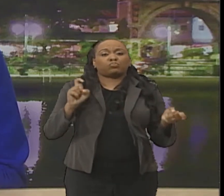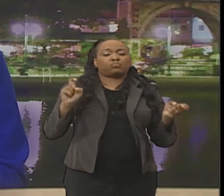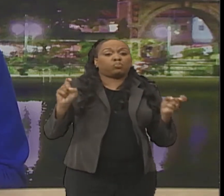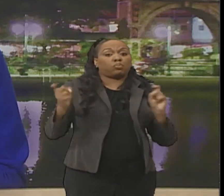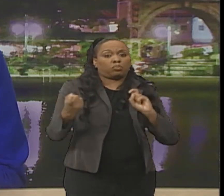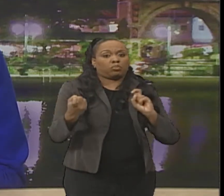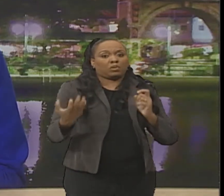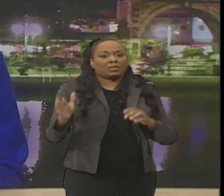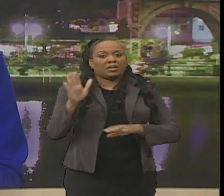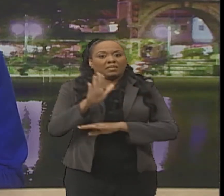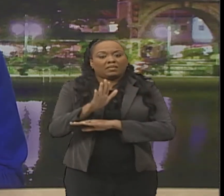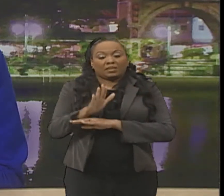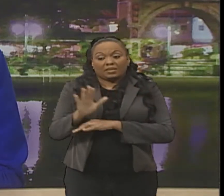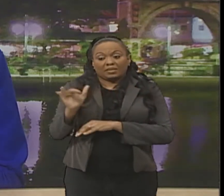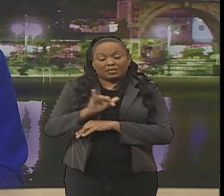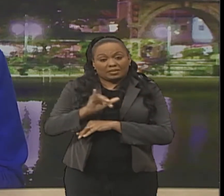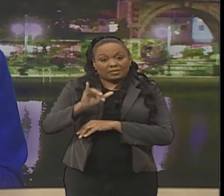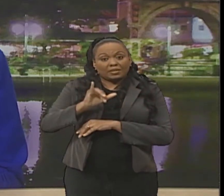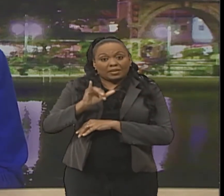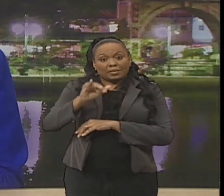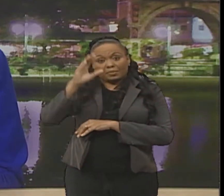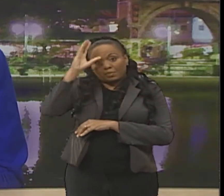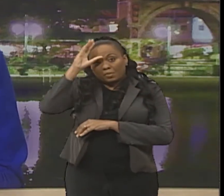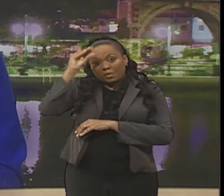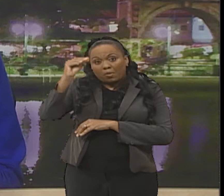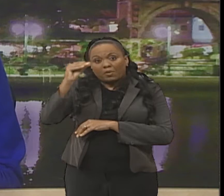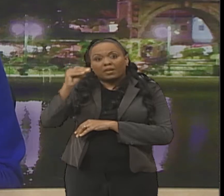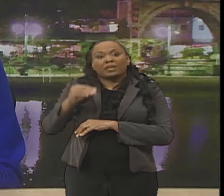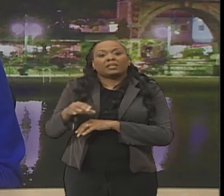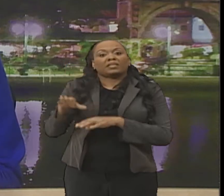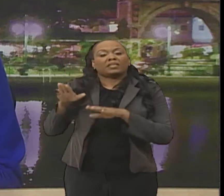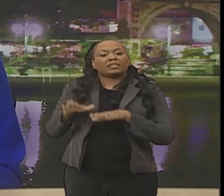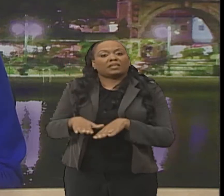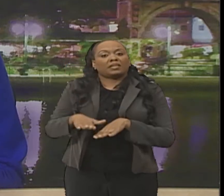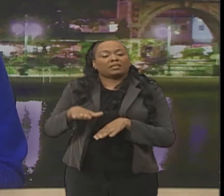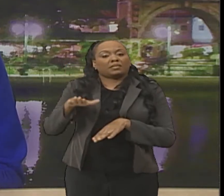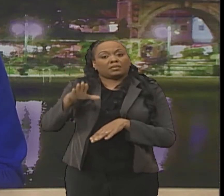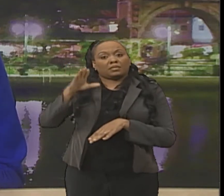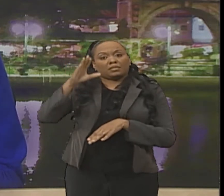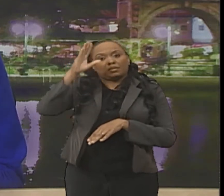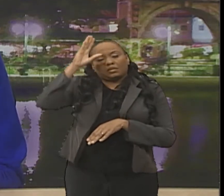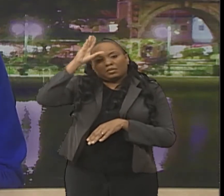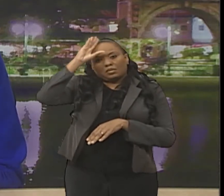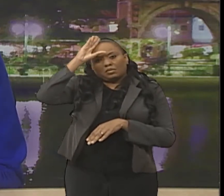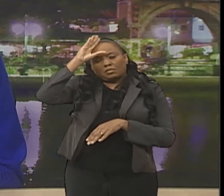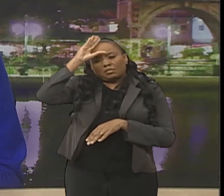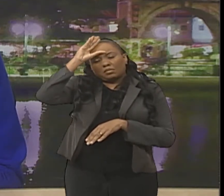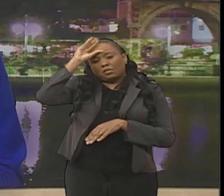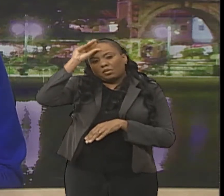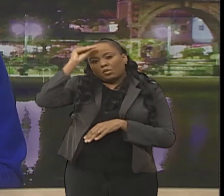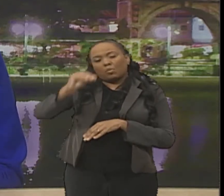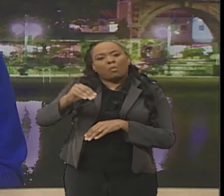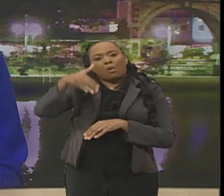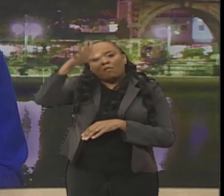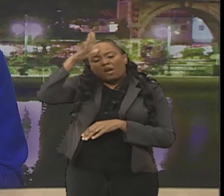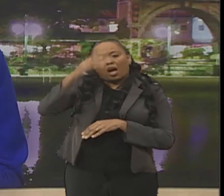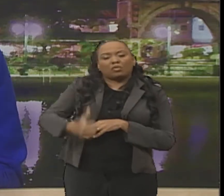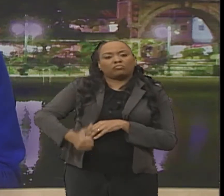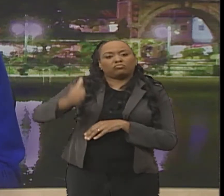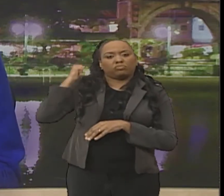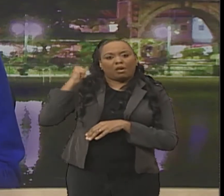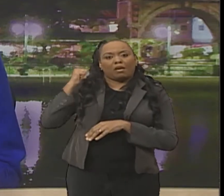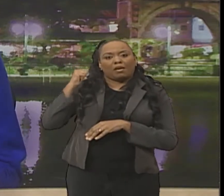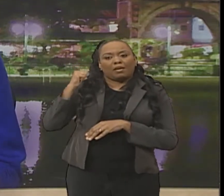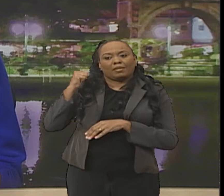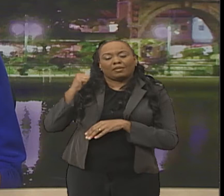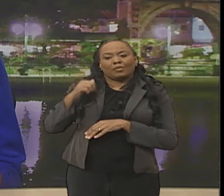late this afternoon, the child's father has rejected that side of the story. In an exclusive telephone interview with our Shane